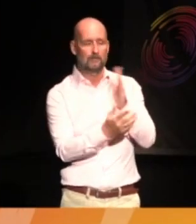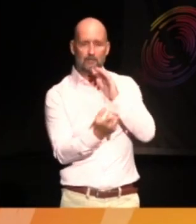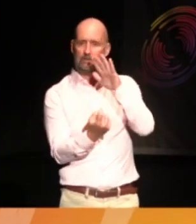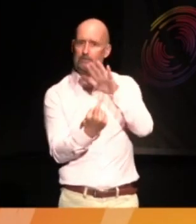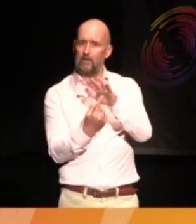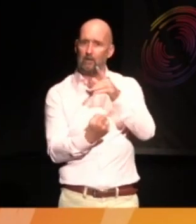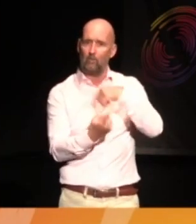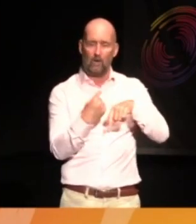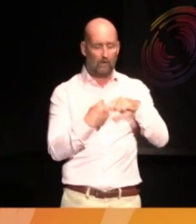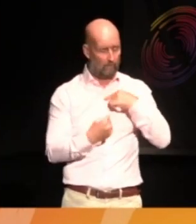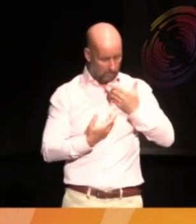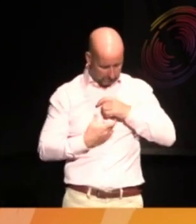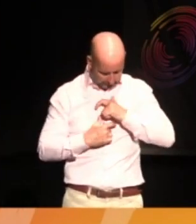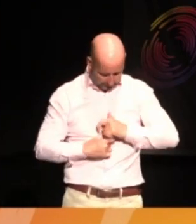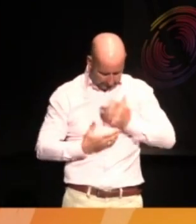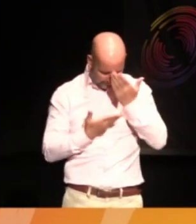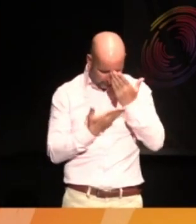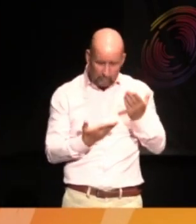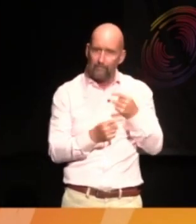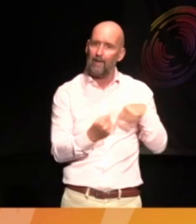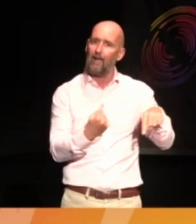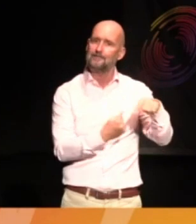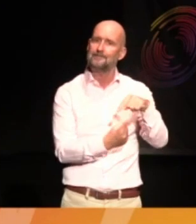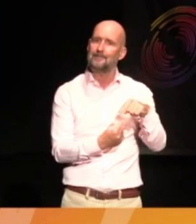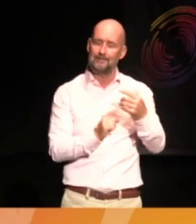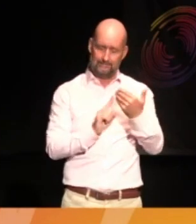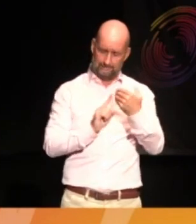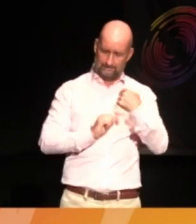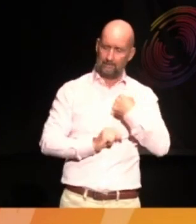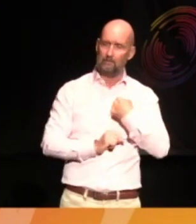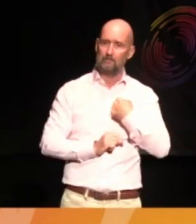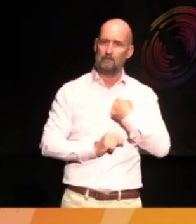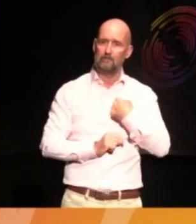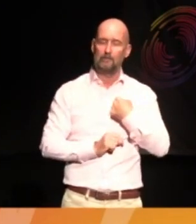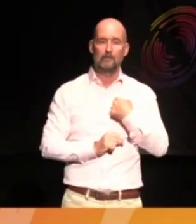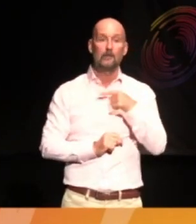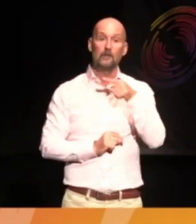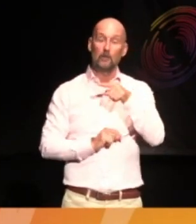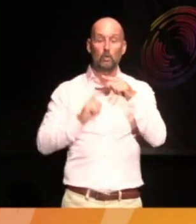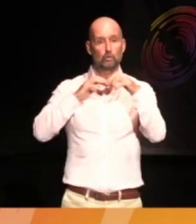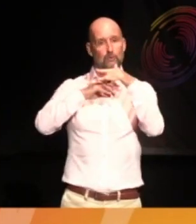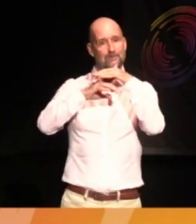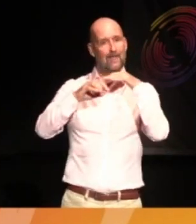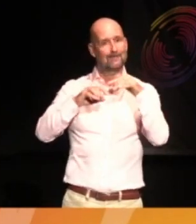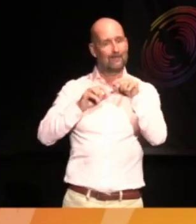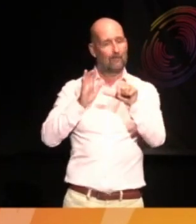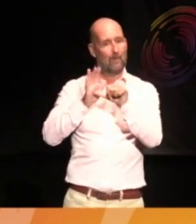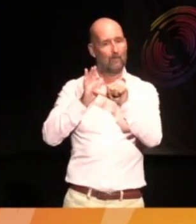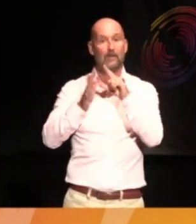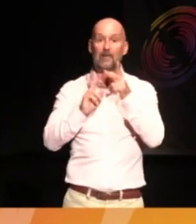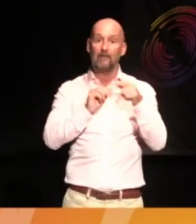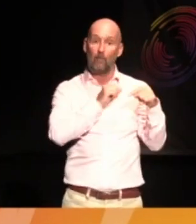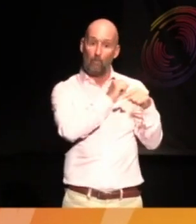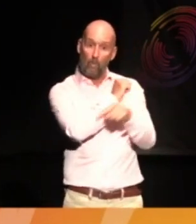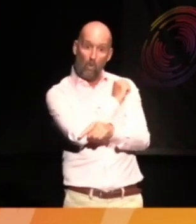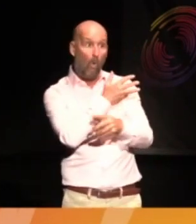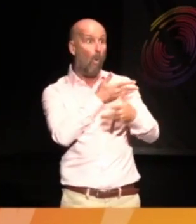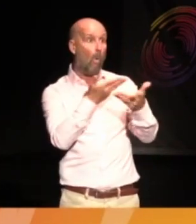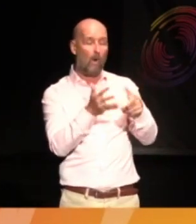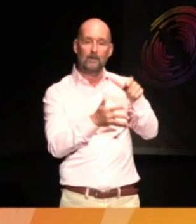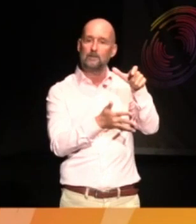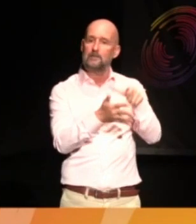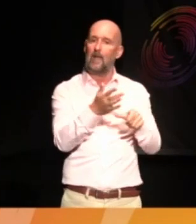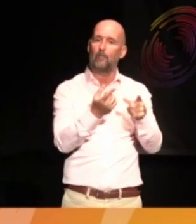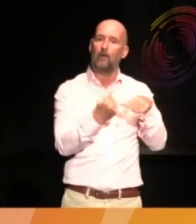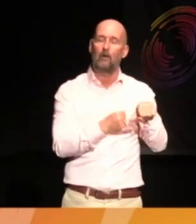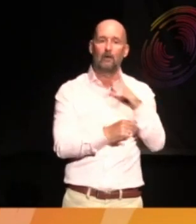our dignity and being respected. The difficult truth in our society is that if we're poor or have a disability, we're less likely